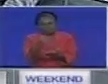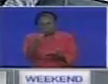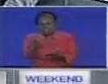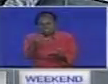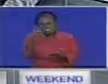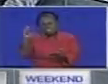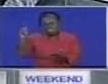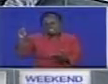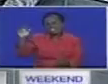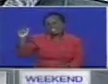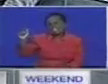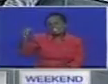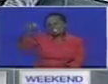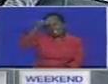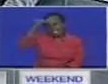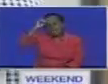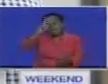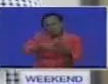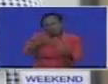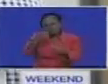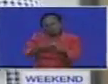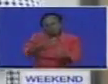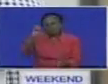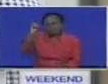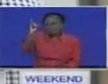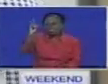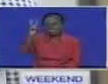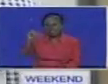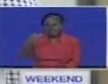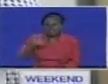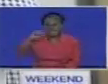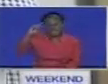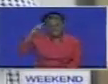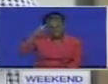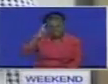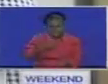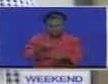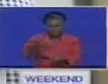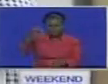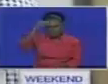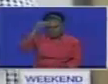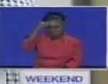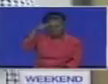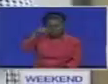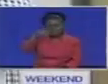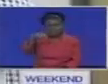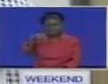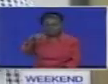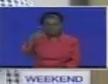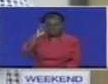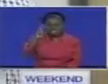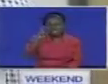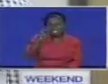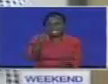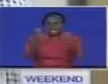TNA learned from the ODM debacle? What lessons have we learned? Yeah. I think when you want to learn, you aspire to somebody greater or somebody who